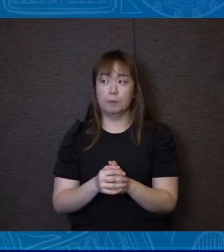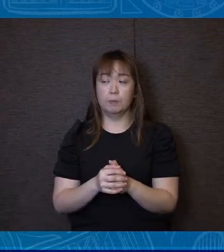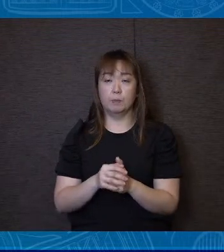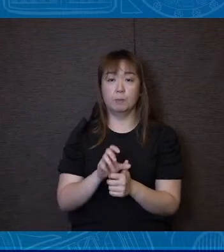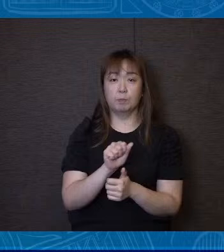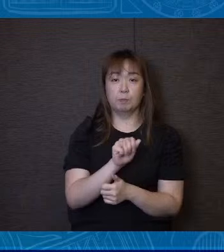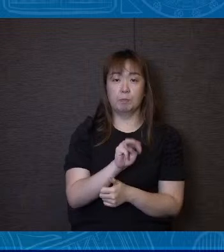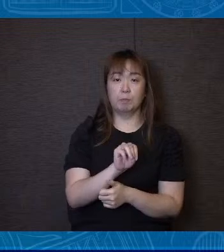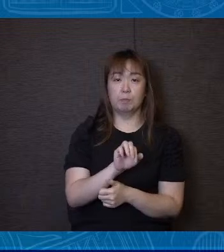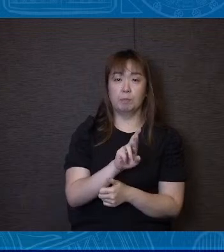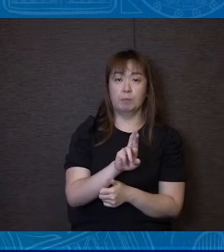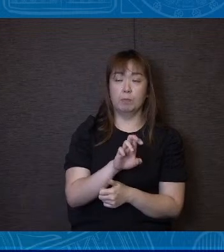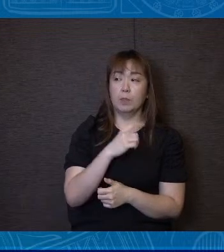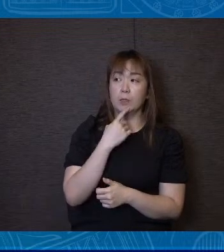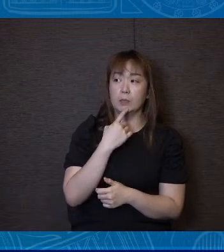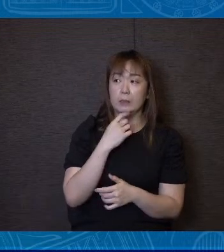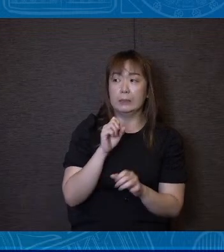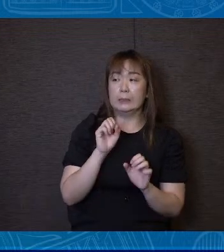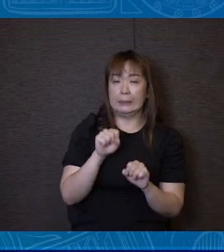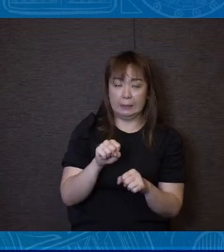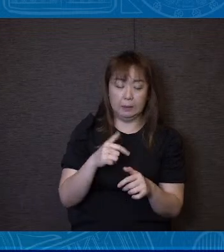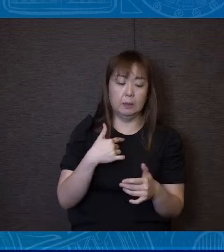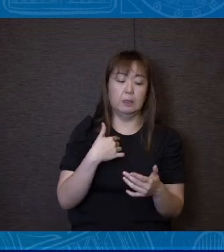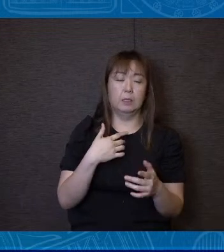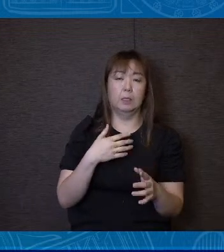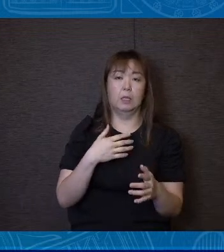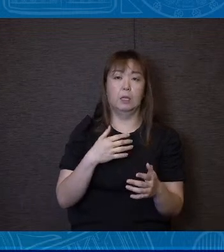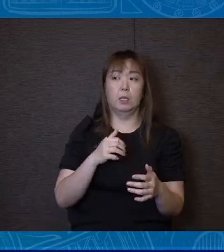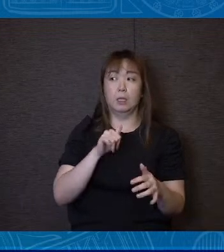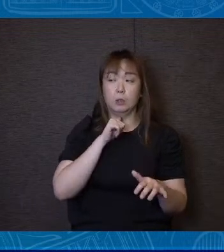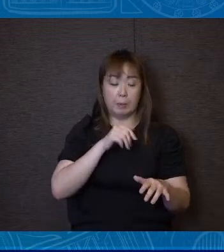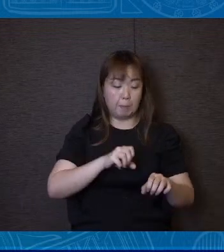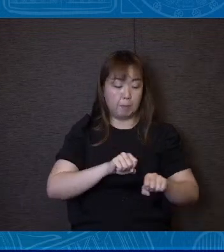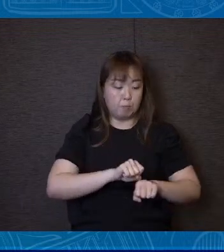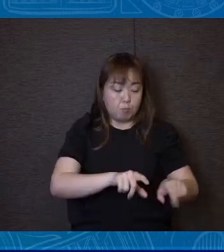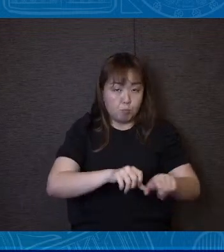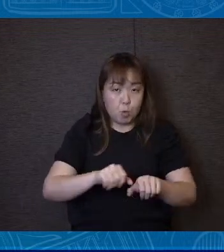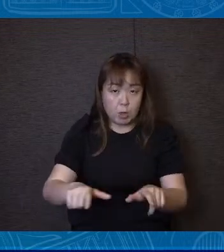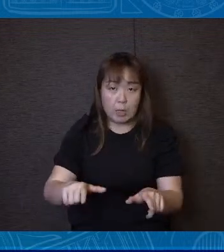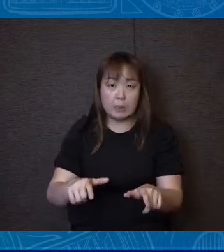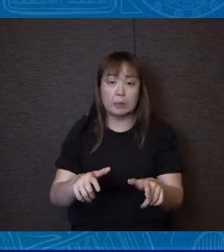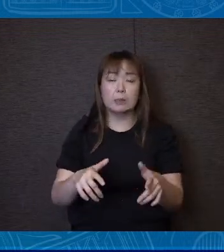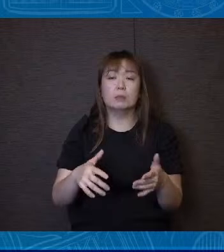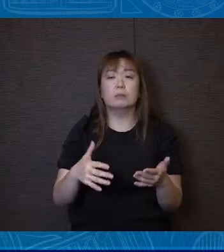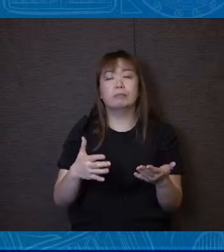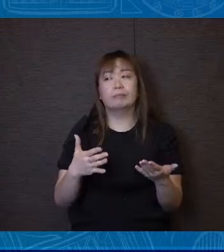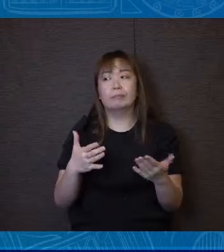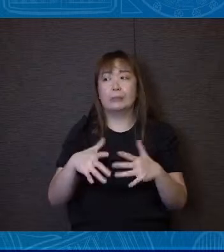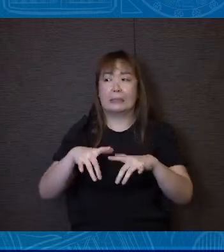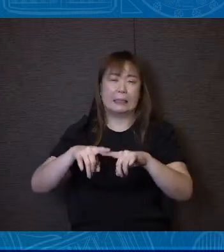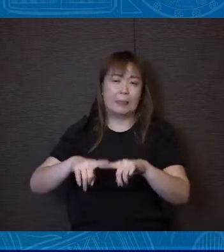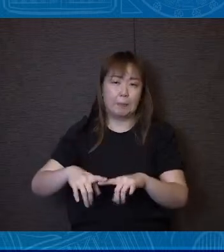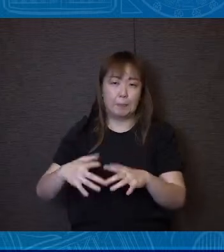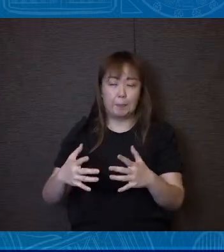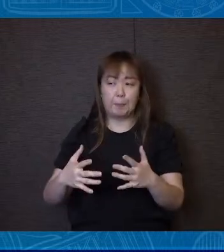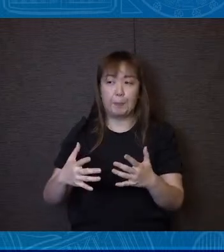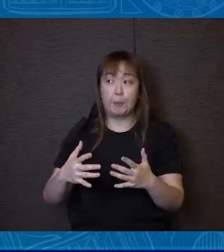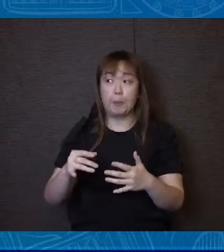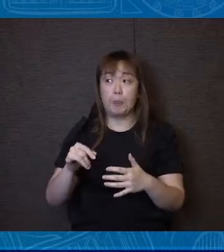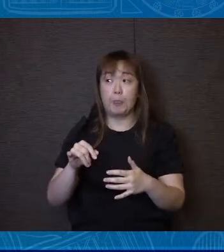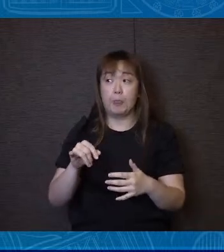It's true. So on cell broadcast, there have been some tests and some hypotheses in terms of if we put sort of